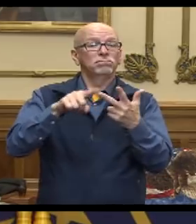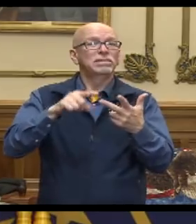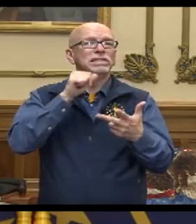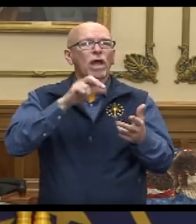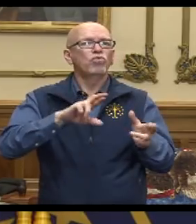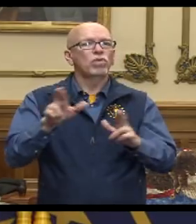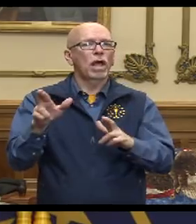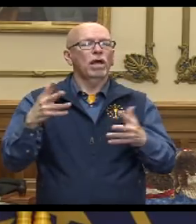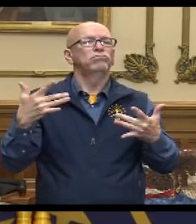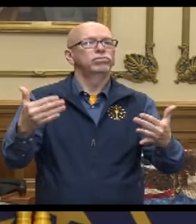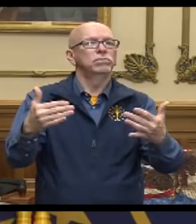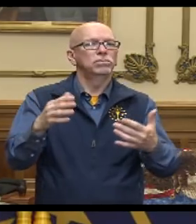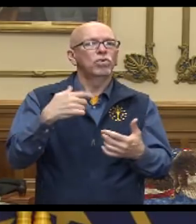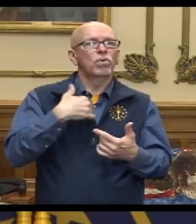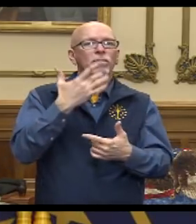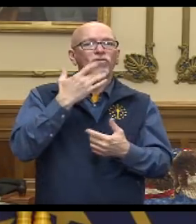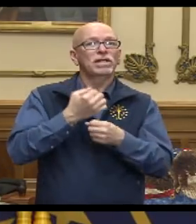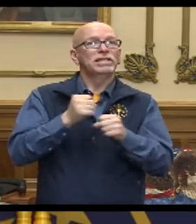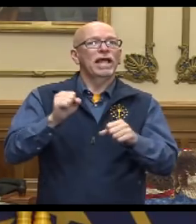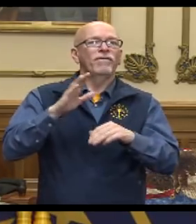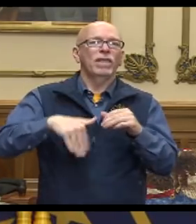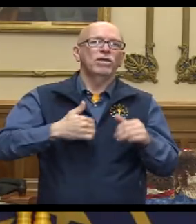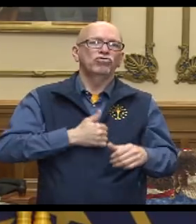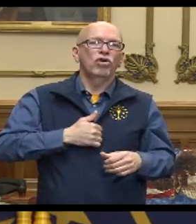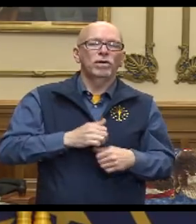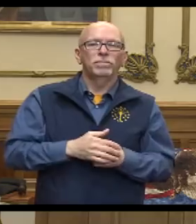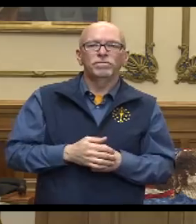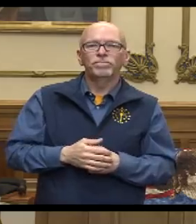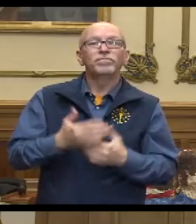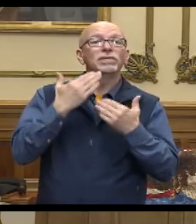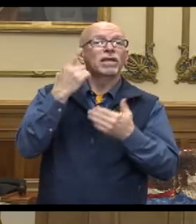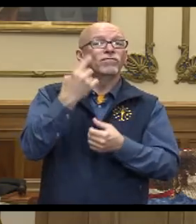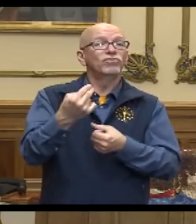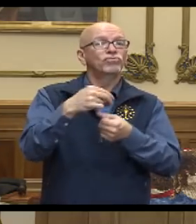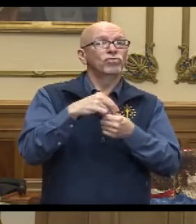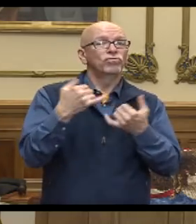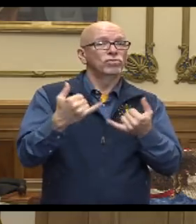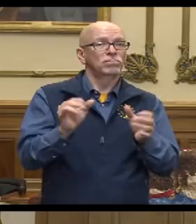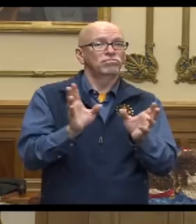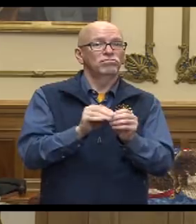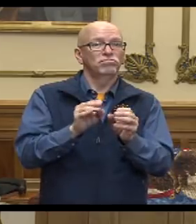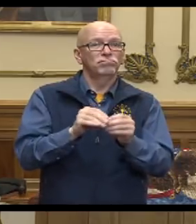this safe and not be sorry. Thank you for joining today's